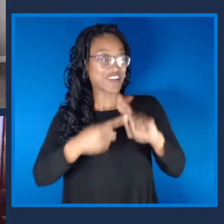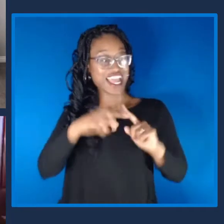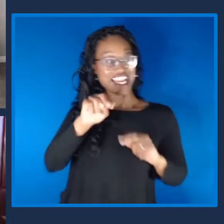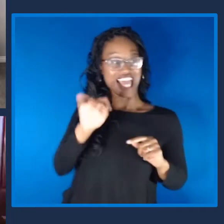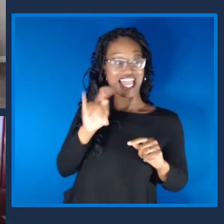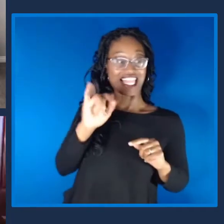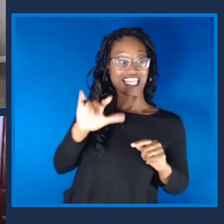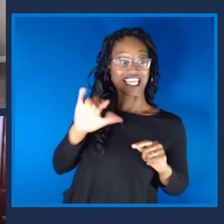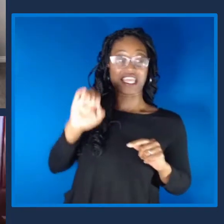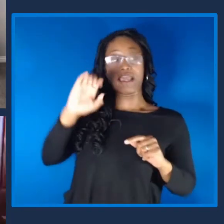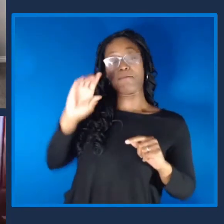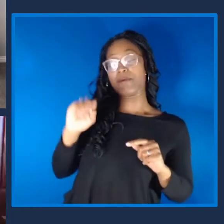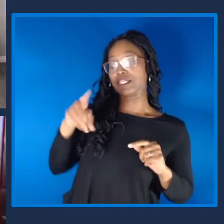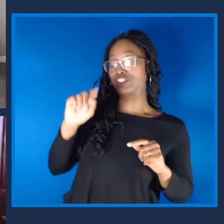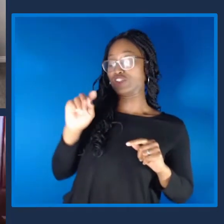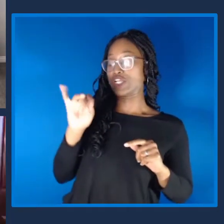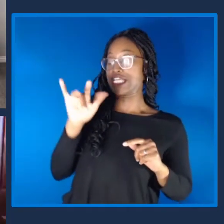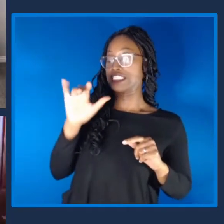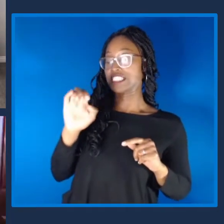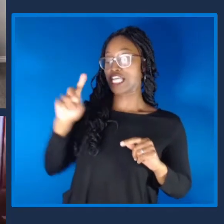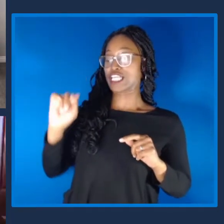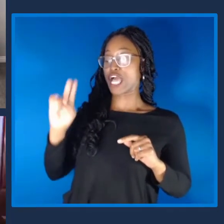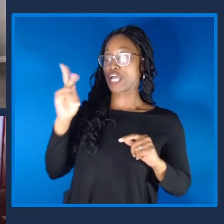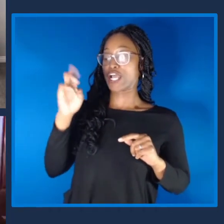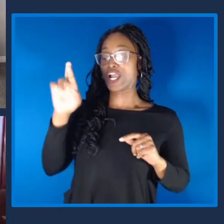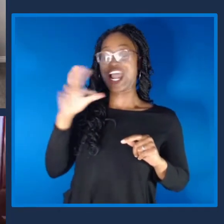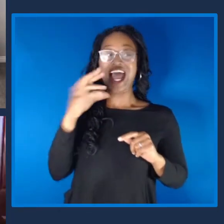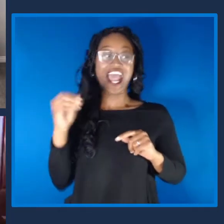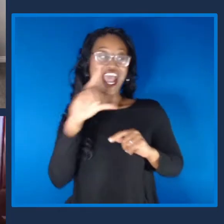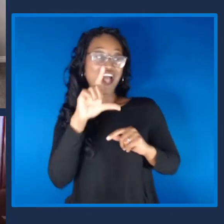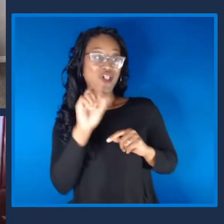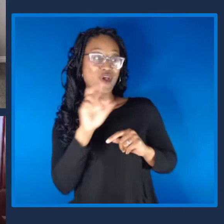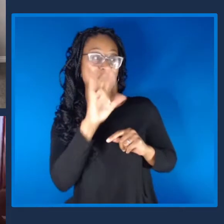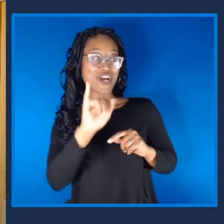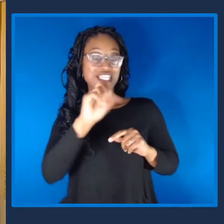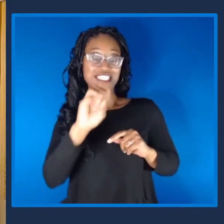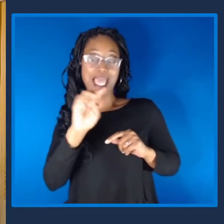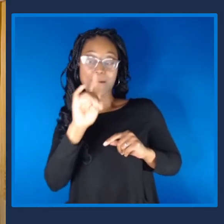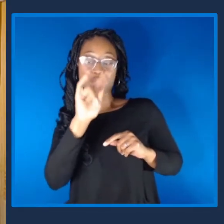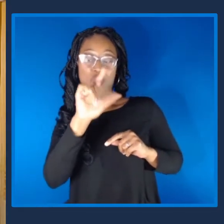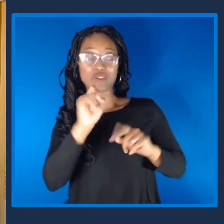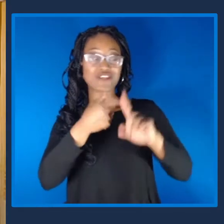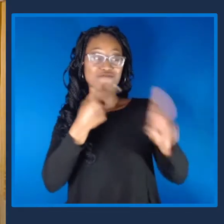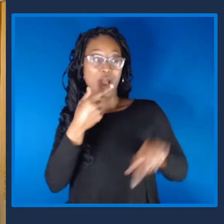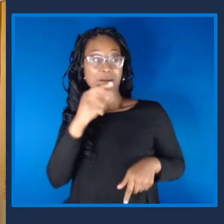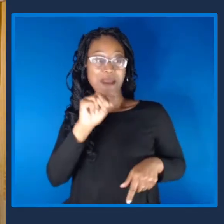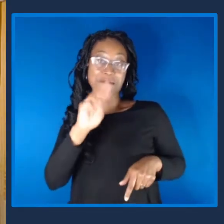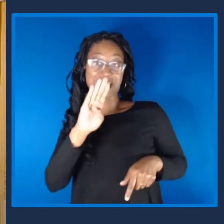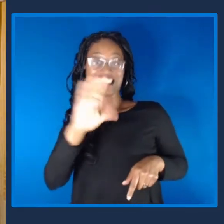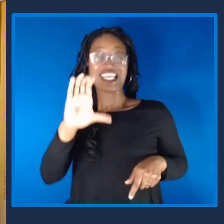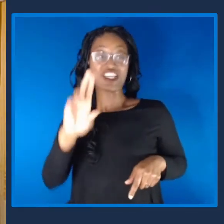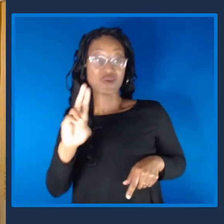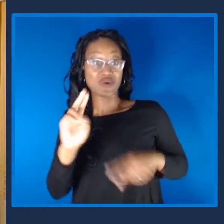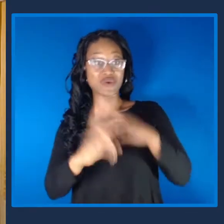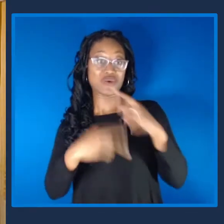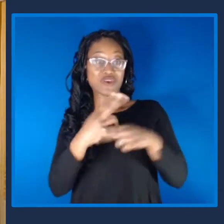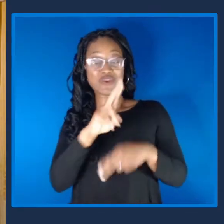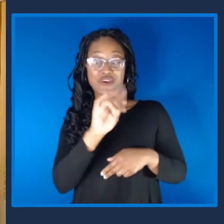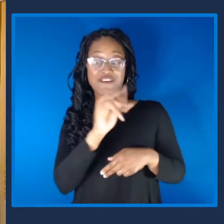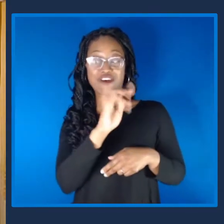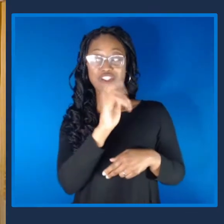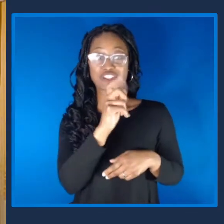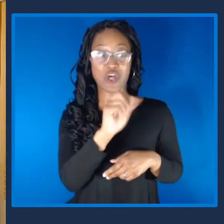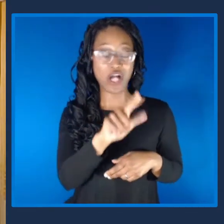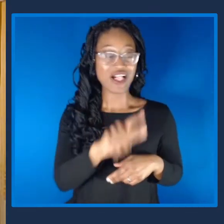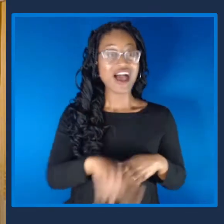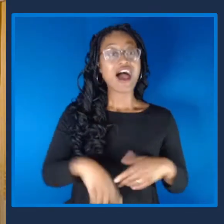Spotify and Lori Samuels from NBC Universal. As a quick introduction, my pronouns are she, her. I'm a white, middle-aged